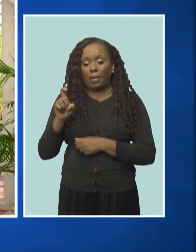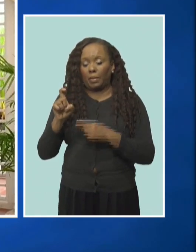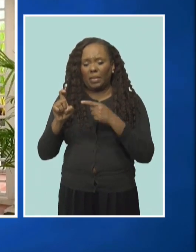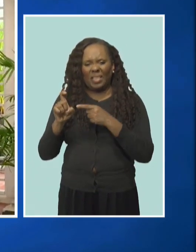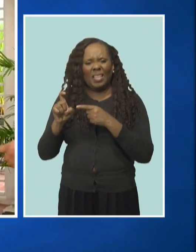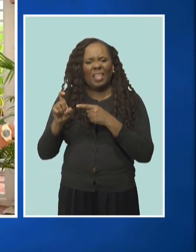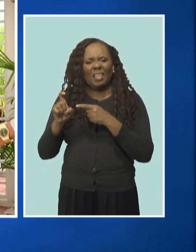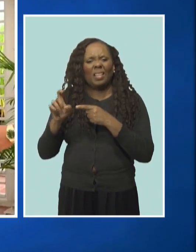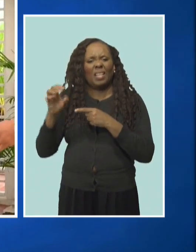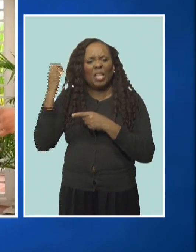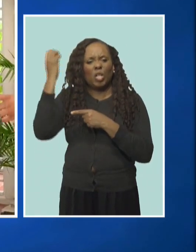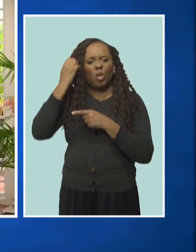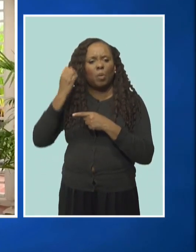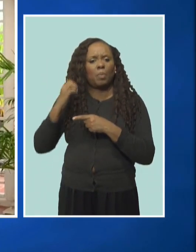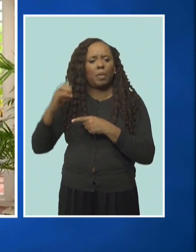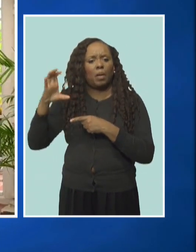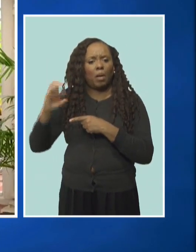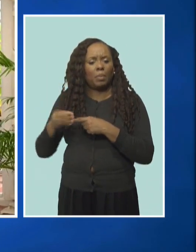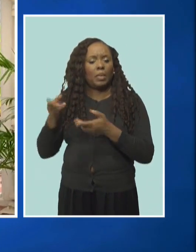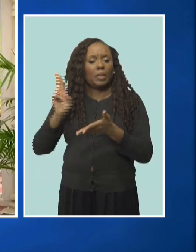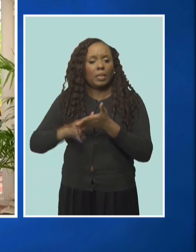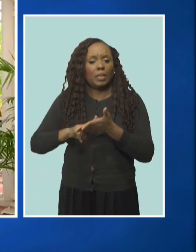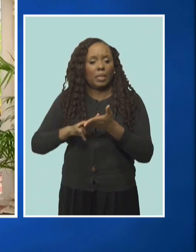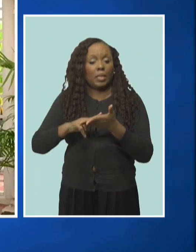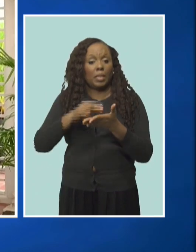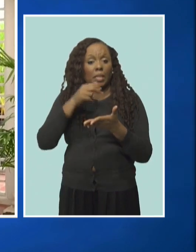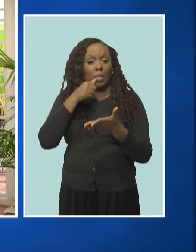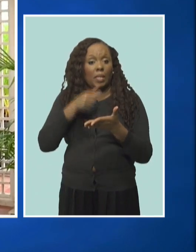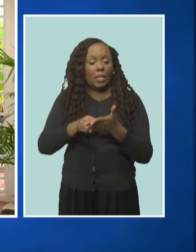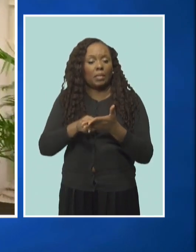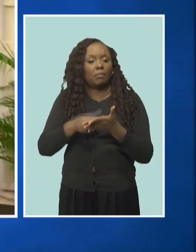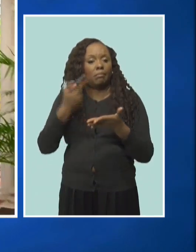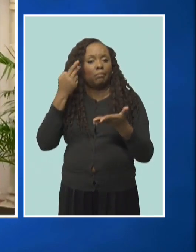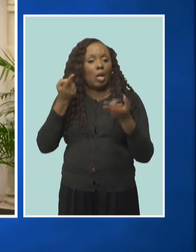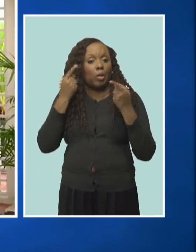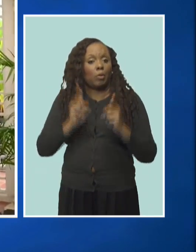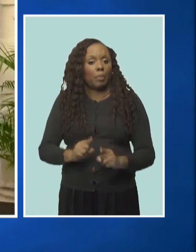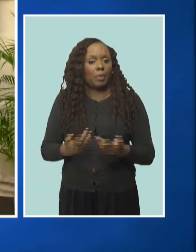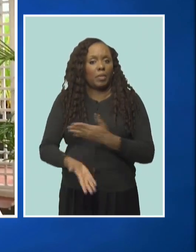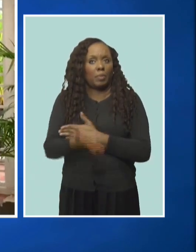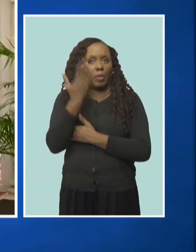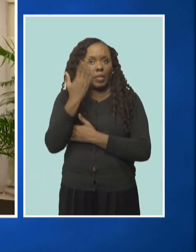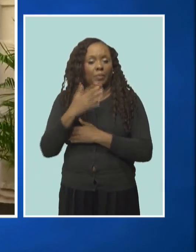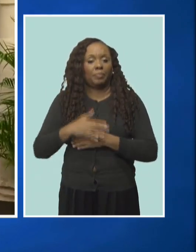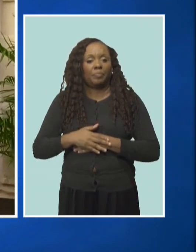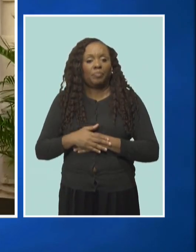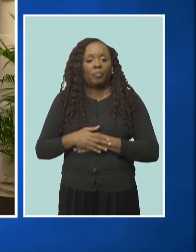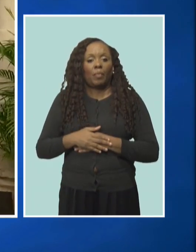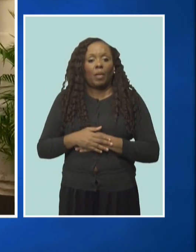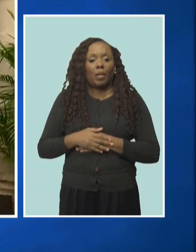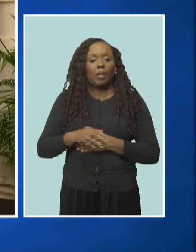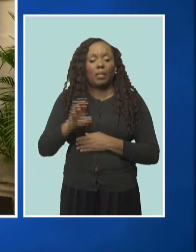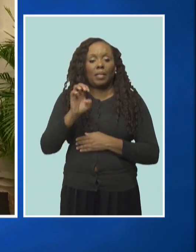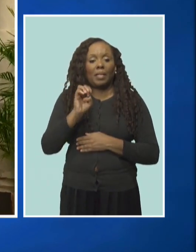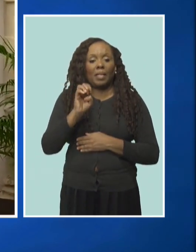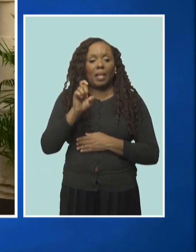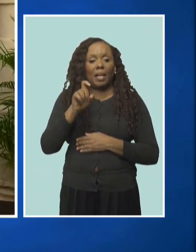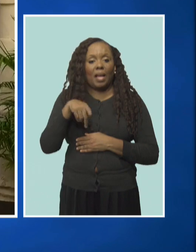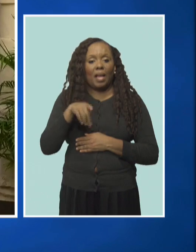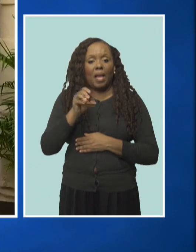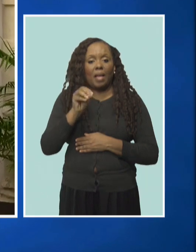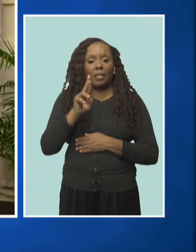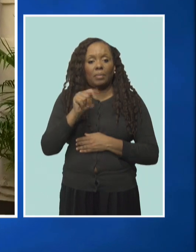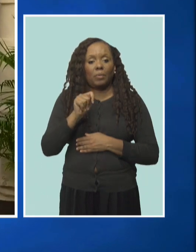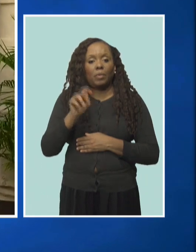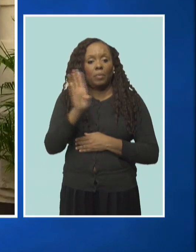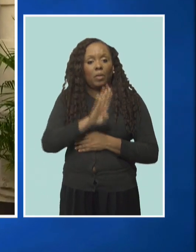company, signed a letter of intent this morning at Ilaro Court. Officials from the company, Export Barbados, as well as Barbados Prime